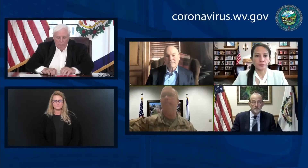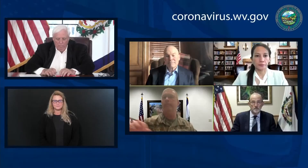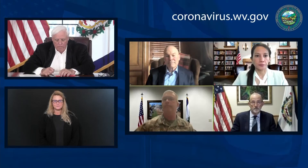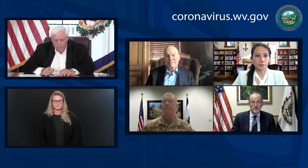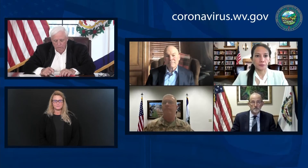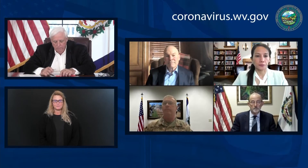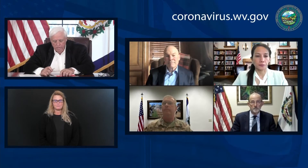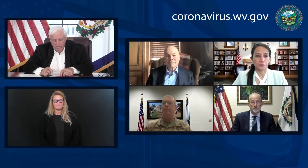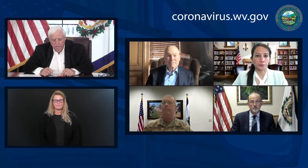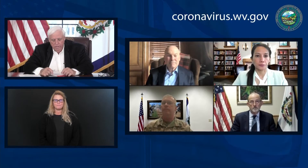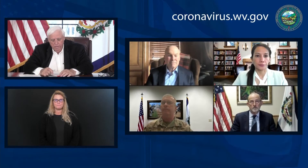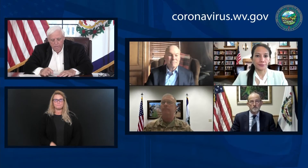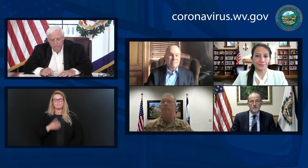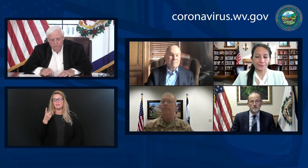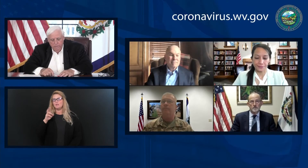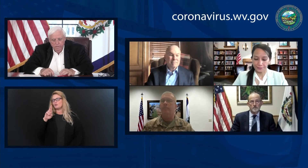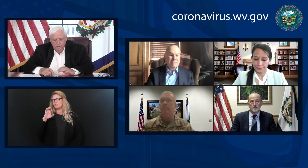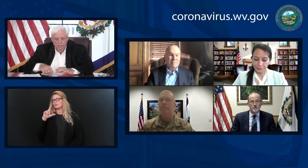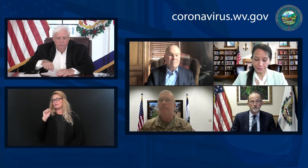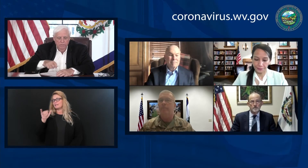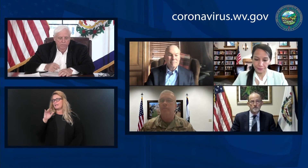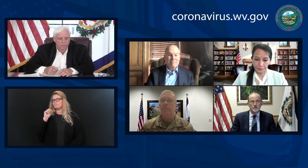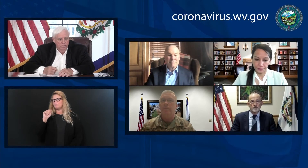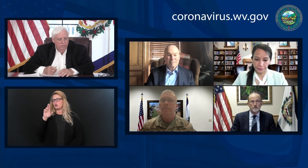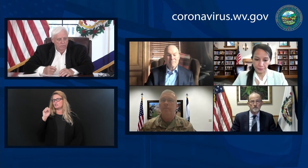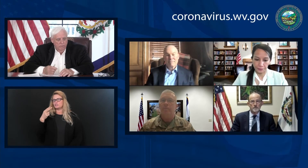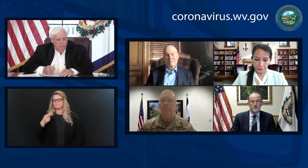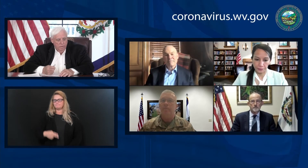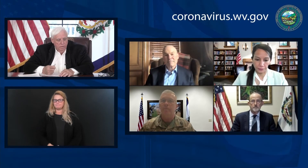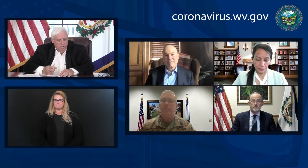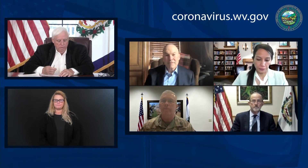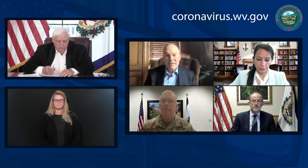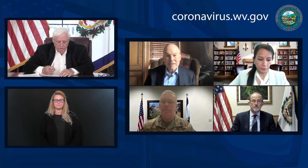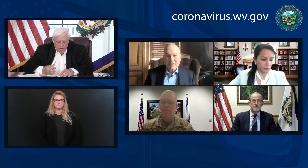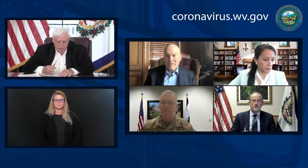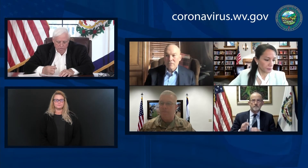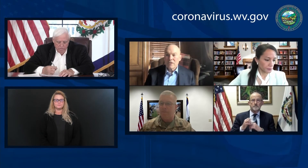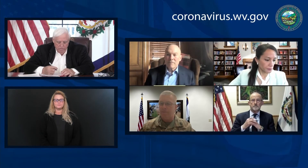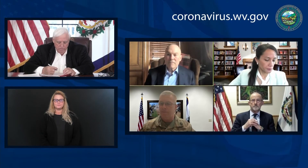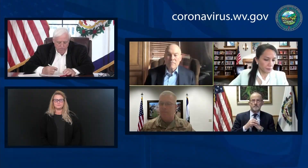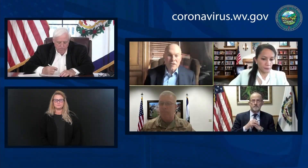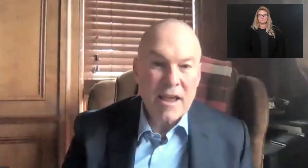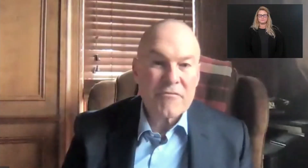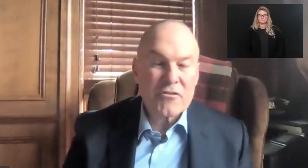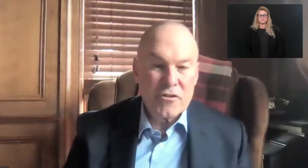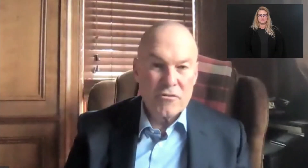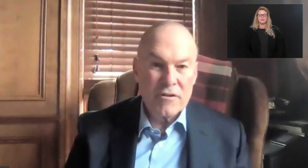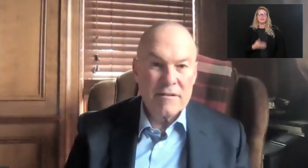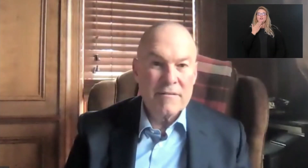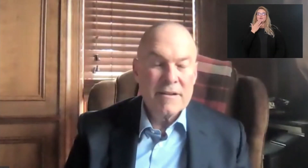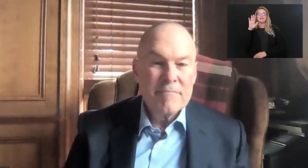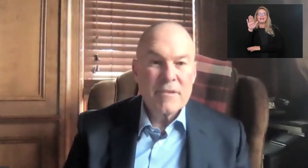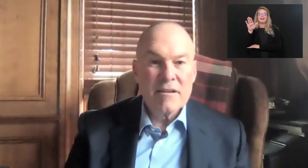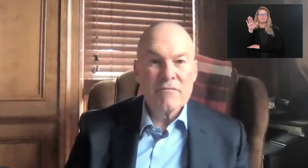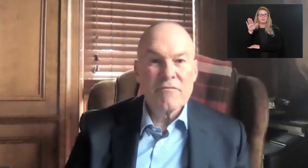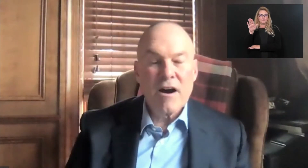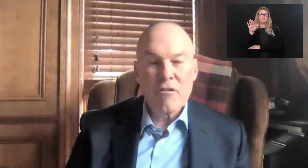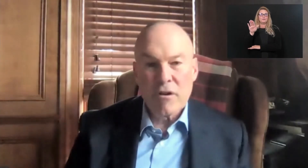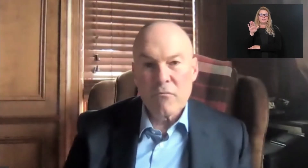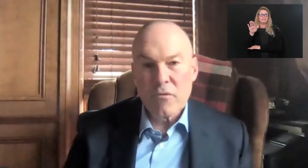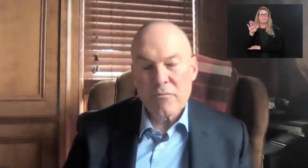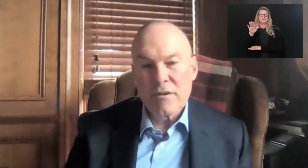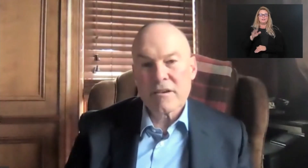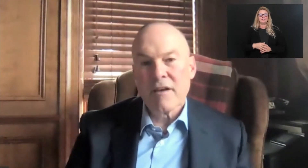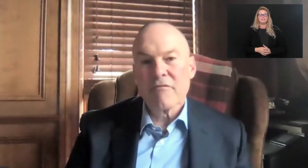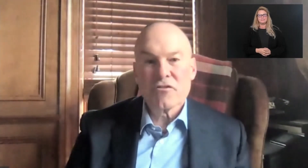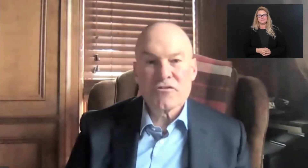All right, thank you, General. Next to Dr. Clay Marsh, our coronavirus czar. Well, good afternoon. And